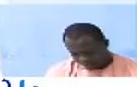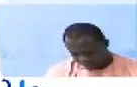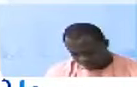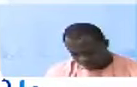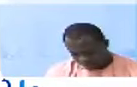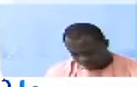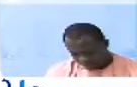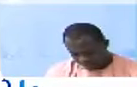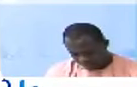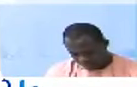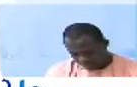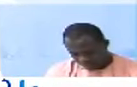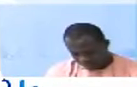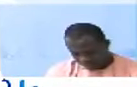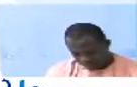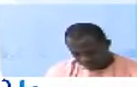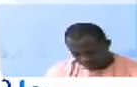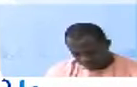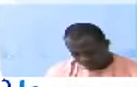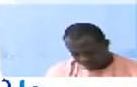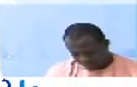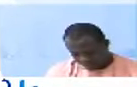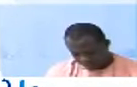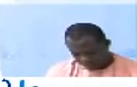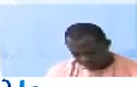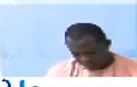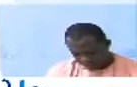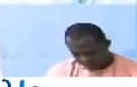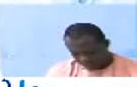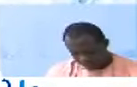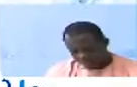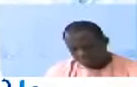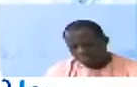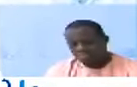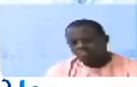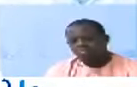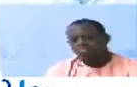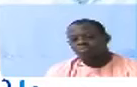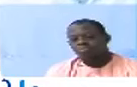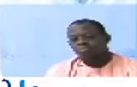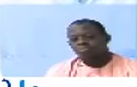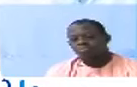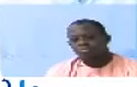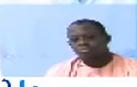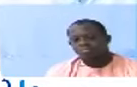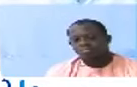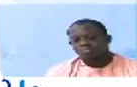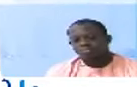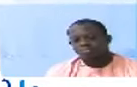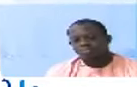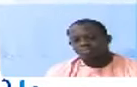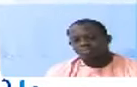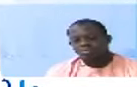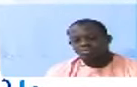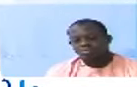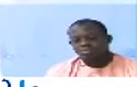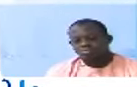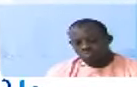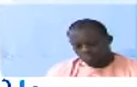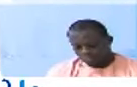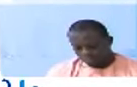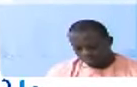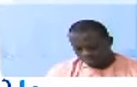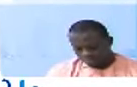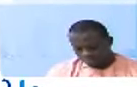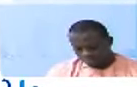Ma woto faham bak e benje faham ani ako aye lipale fo amelipa ndewole manko ah